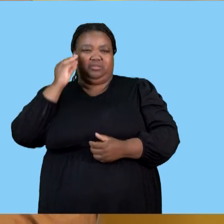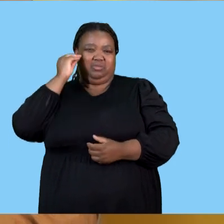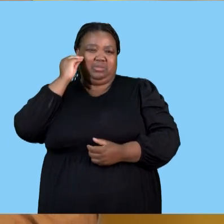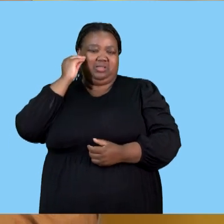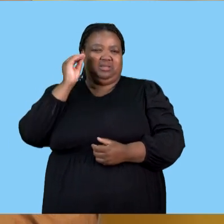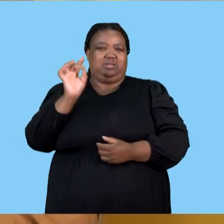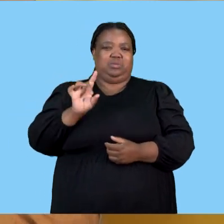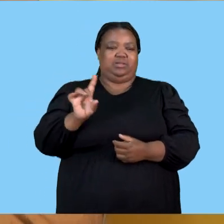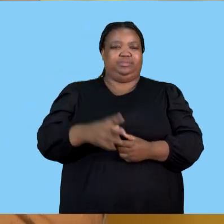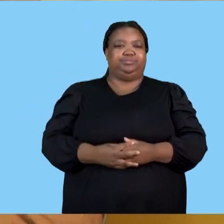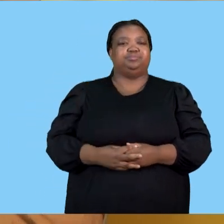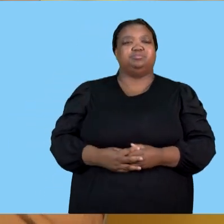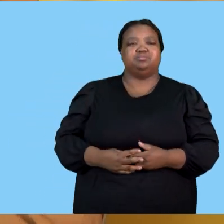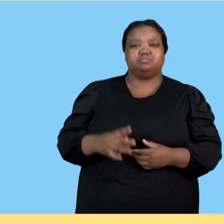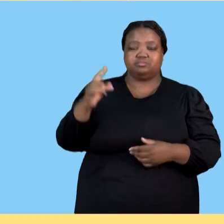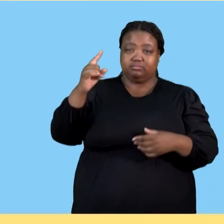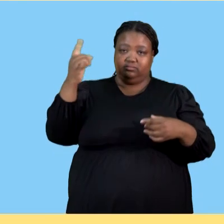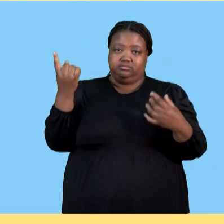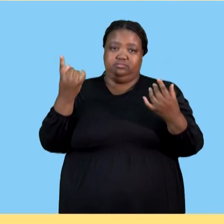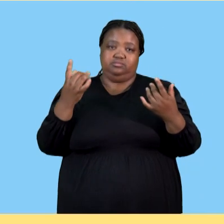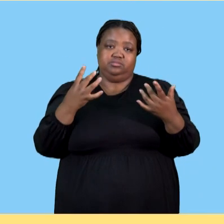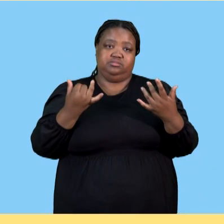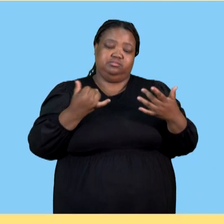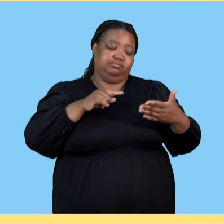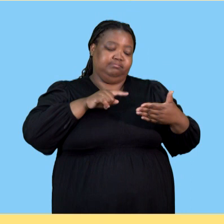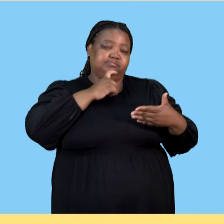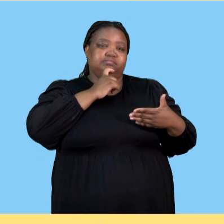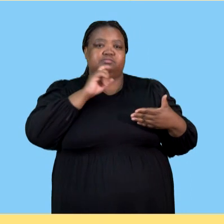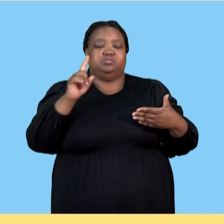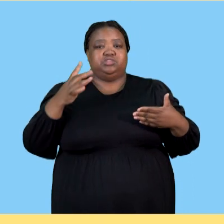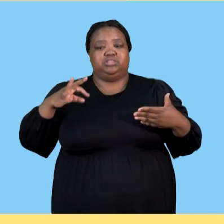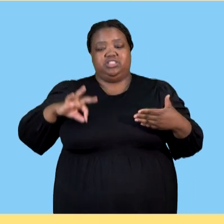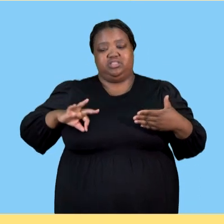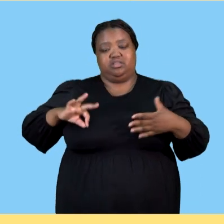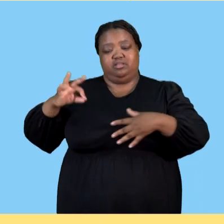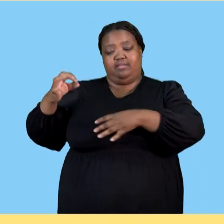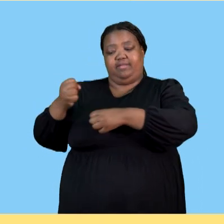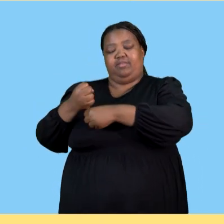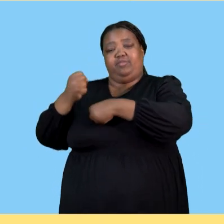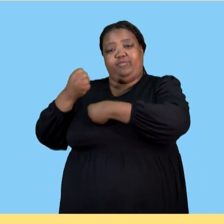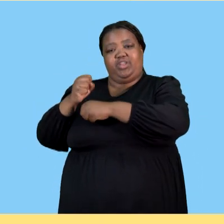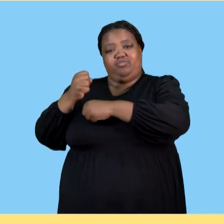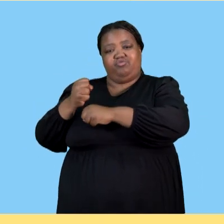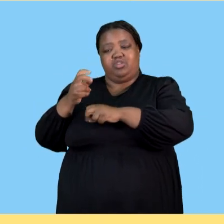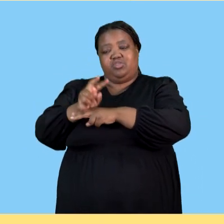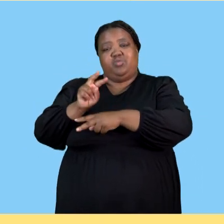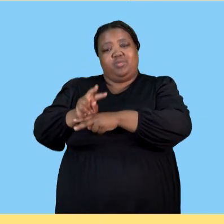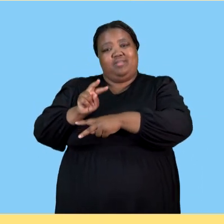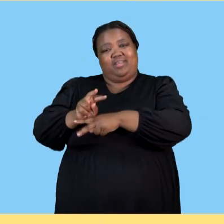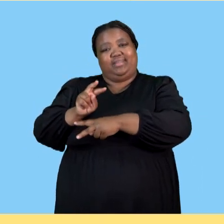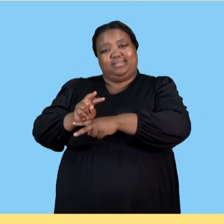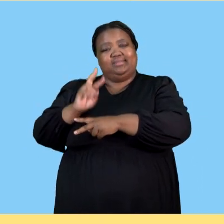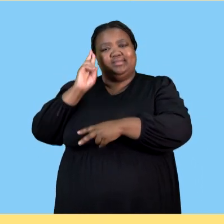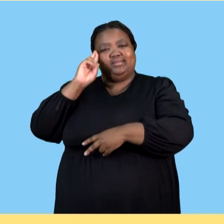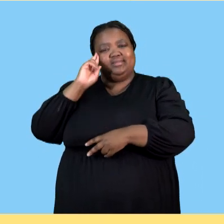to use. Let's see. The first thing we are going to take is the salary of the factory supervisor. Remember,